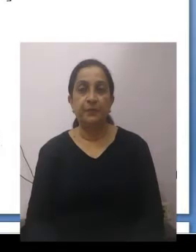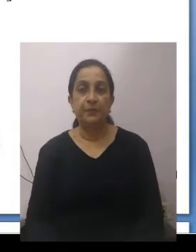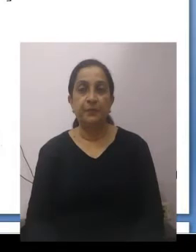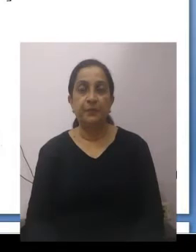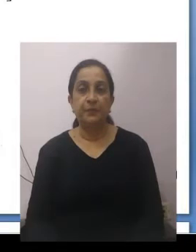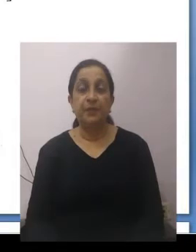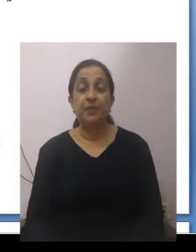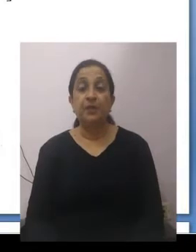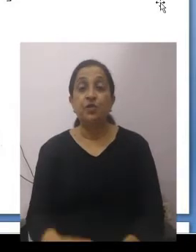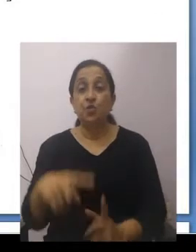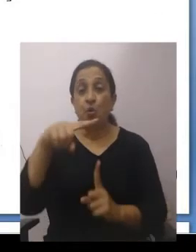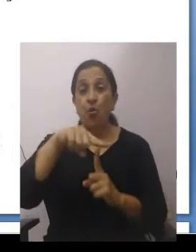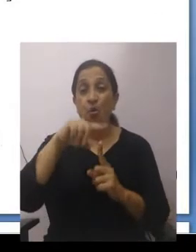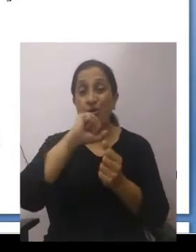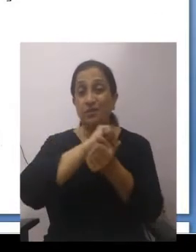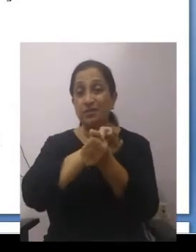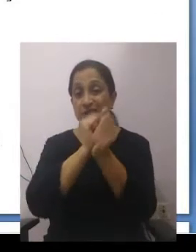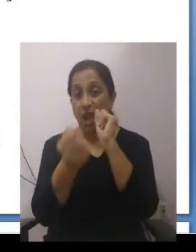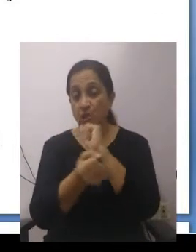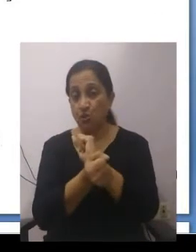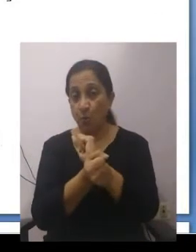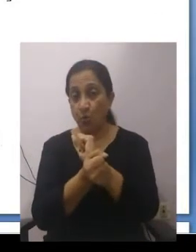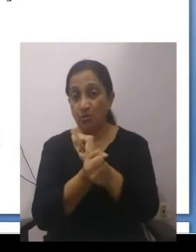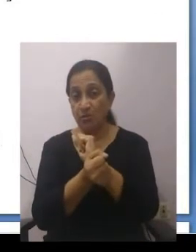what is transpose of